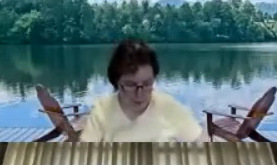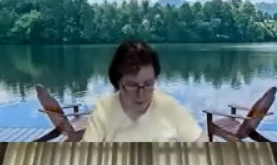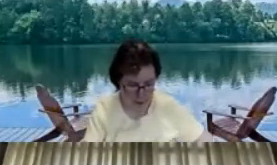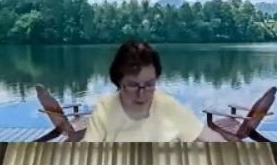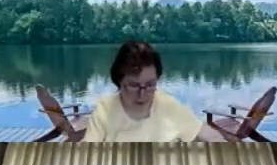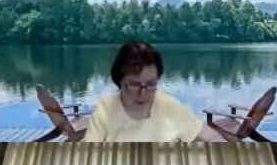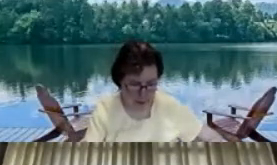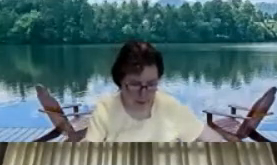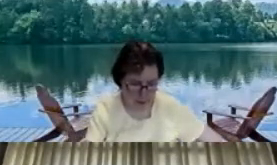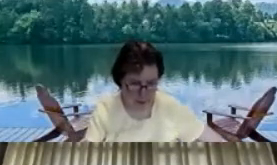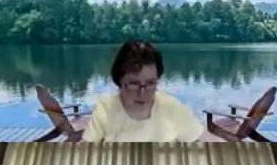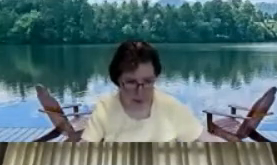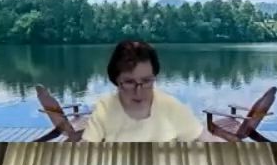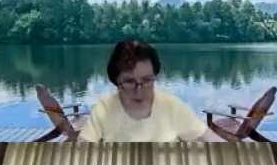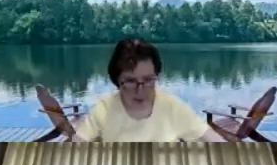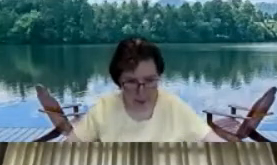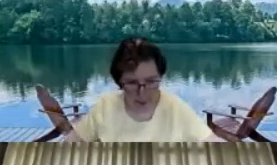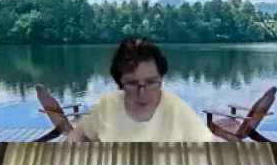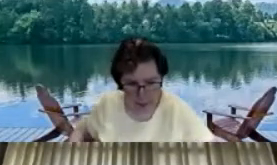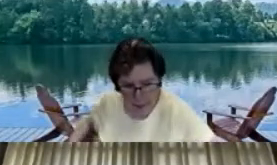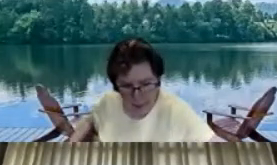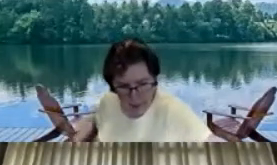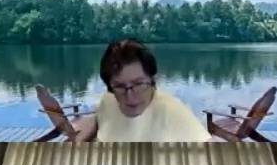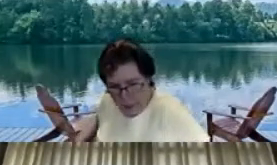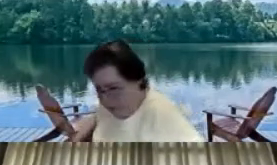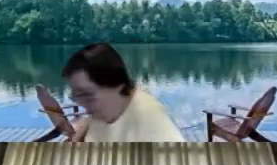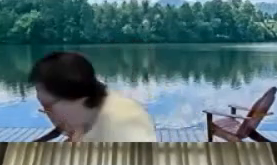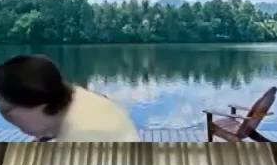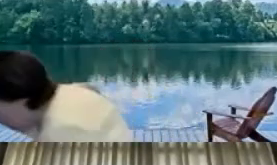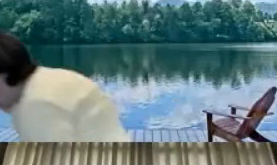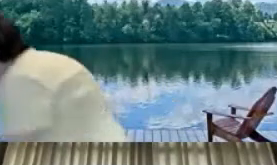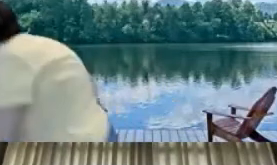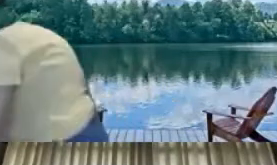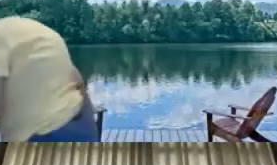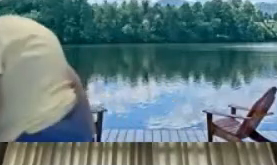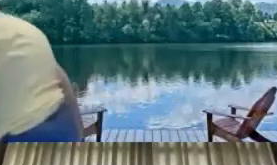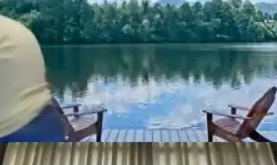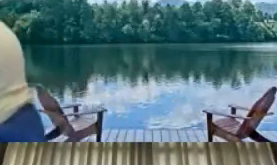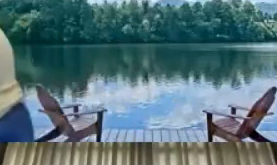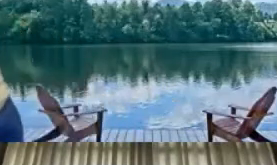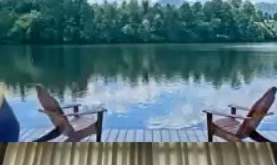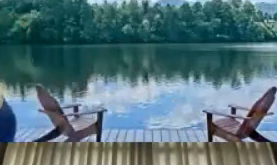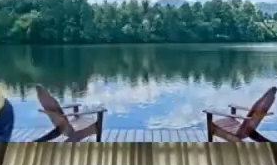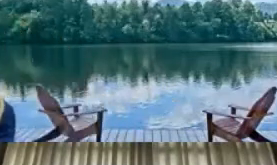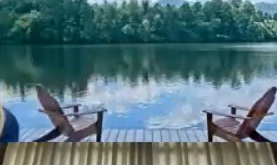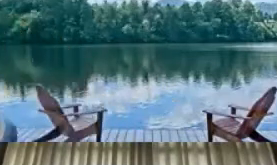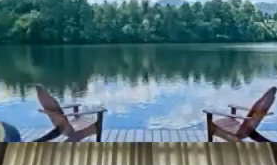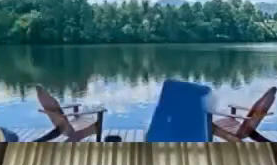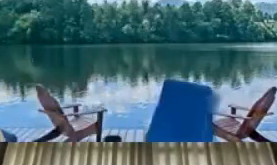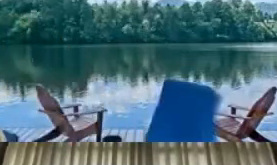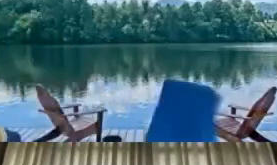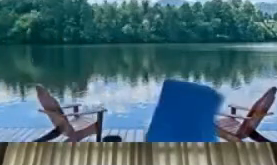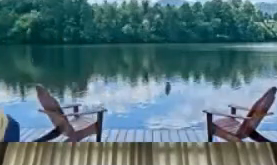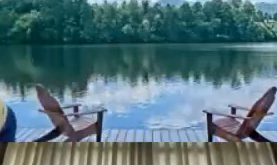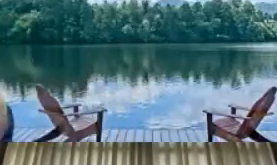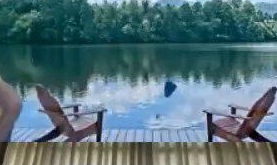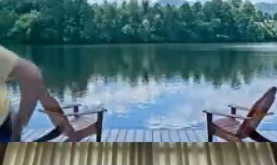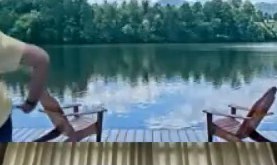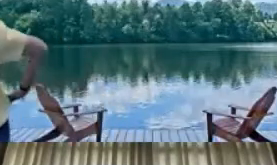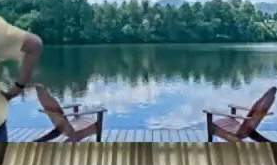Each Friday at 12 p.m., docents lead virtual interactive conversations about a few artworks in our collection or special